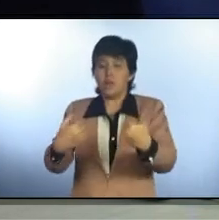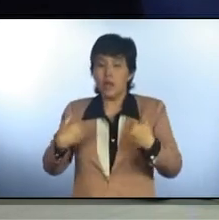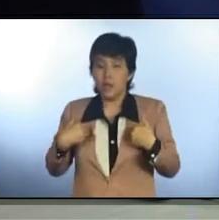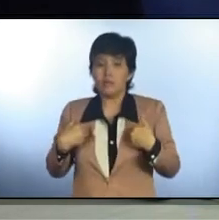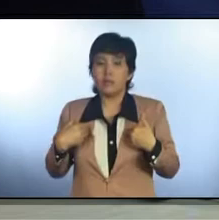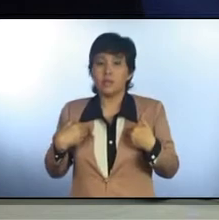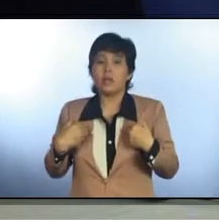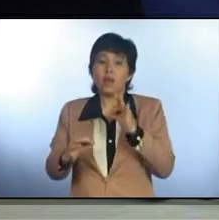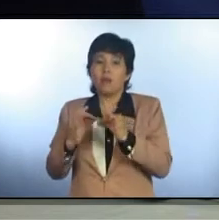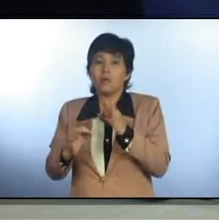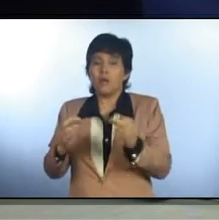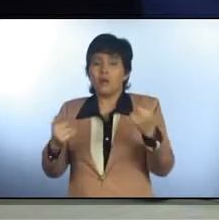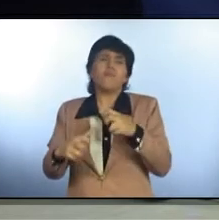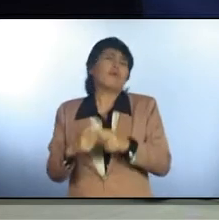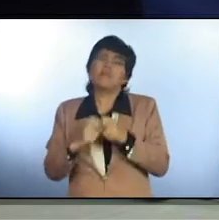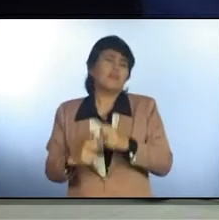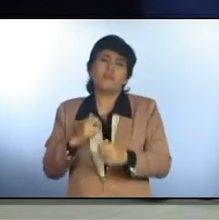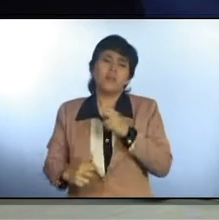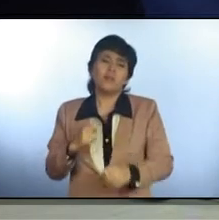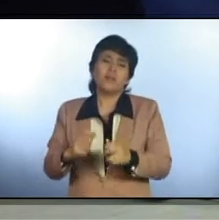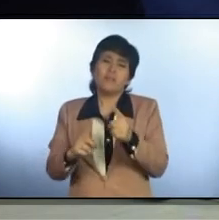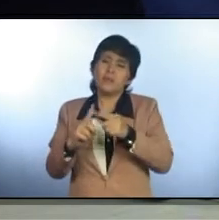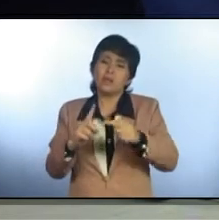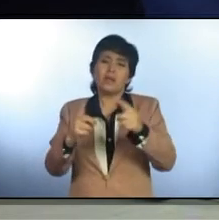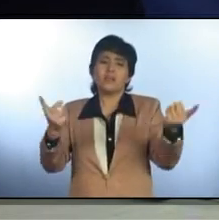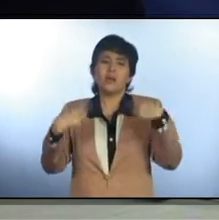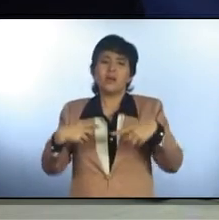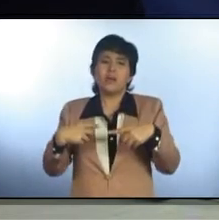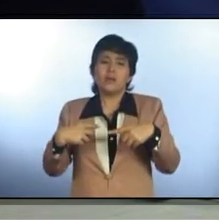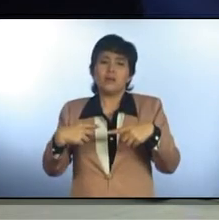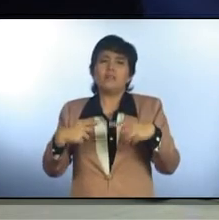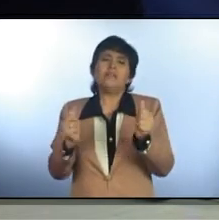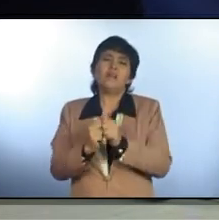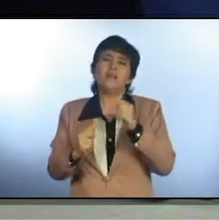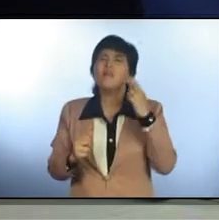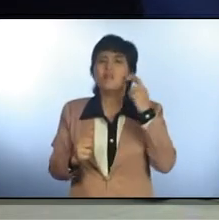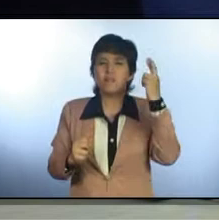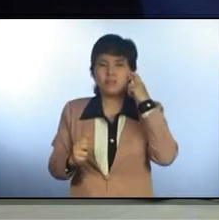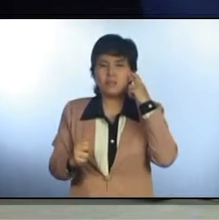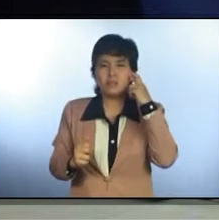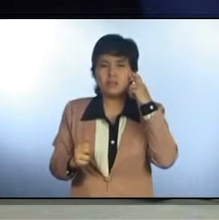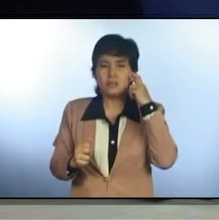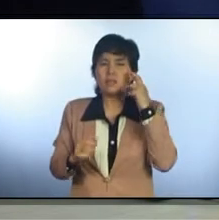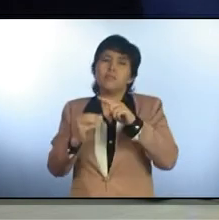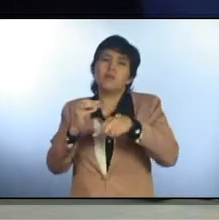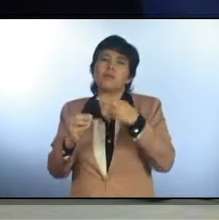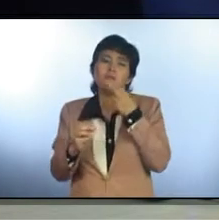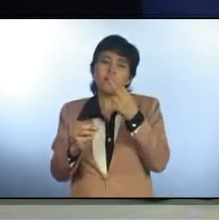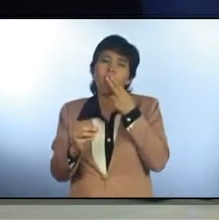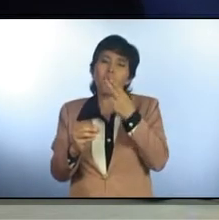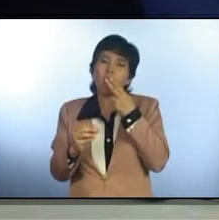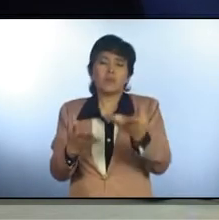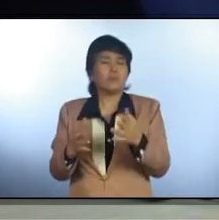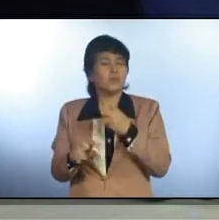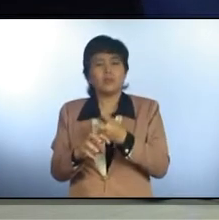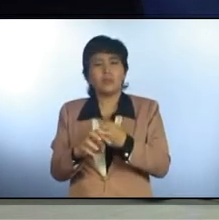have. Now, it becomes difficult when we come into dealing with teenagers in terms of smoking, because they